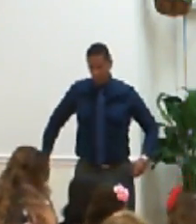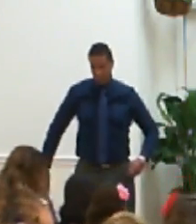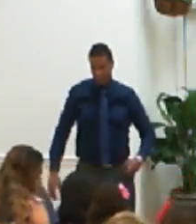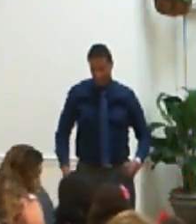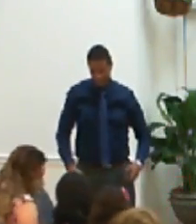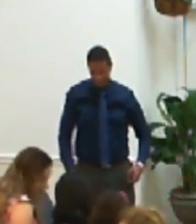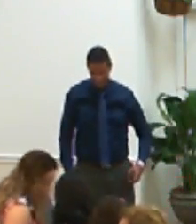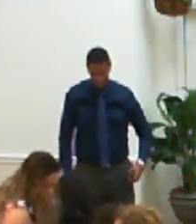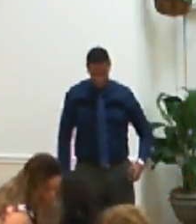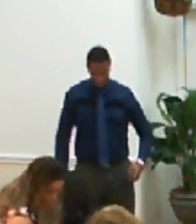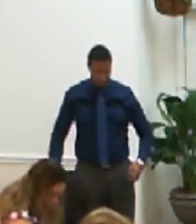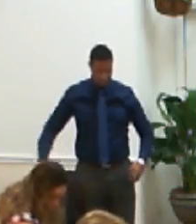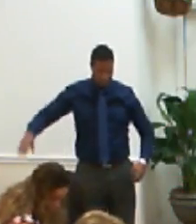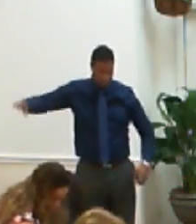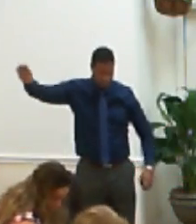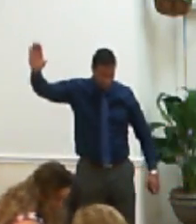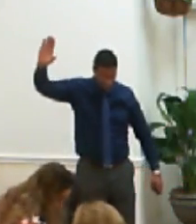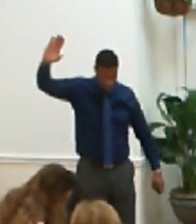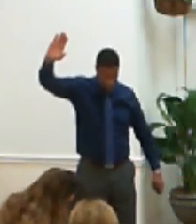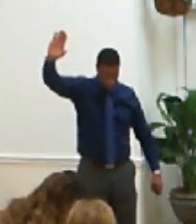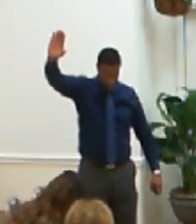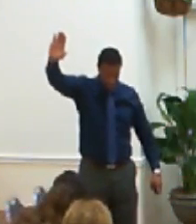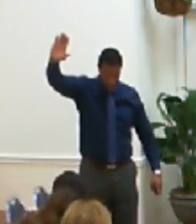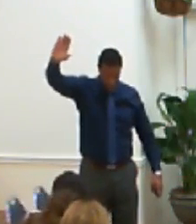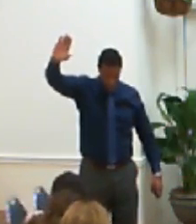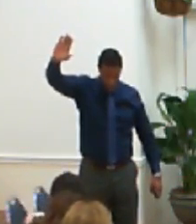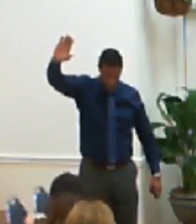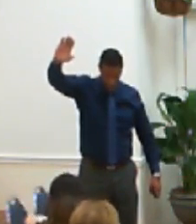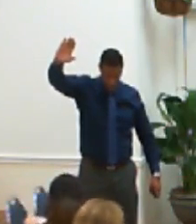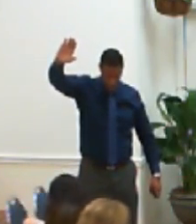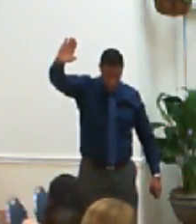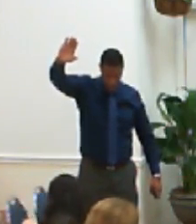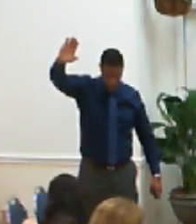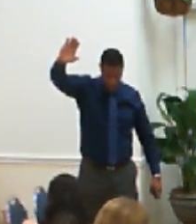intermediate, teenagers, adolescents.